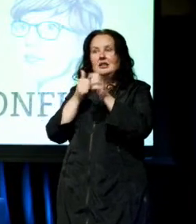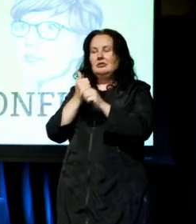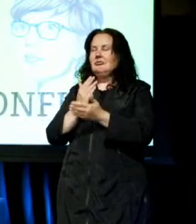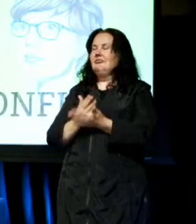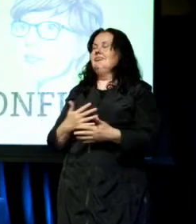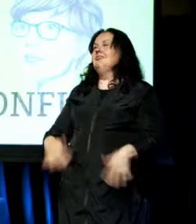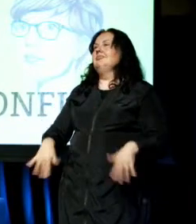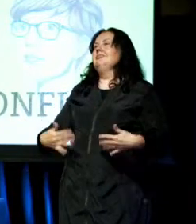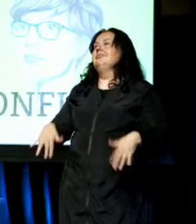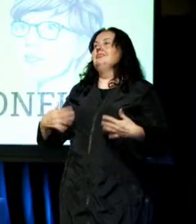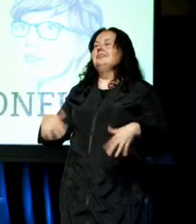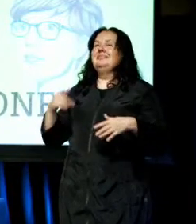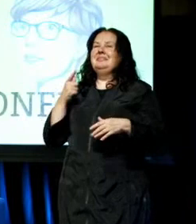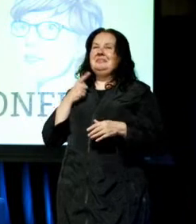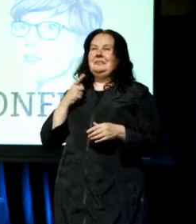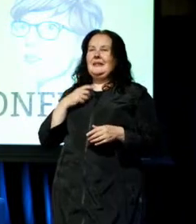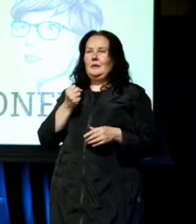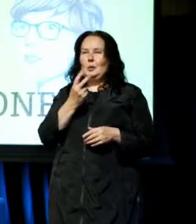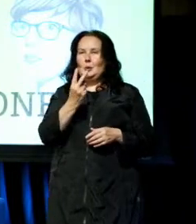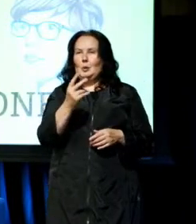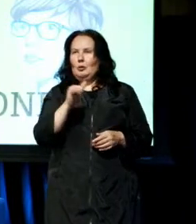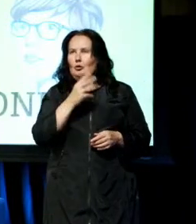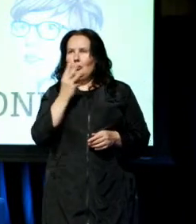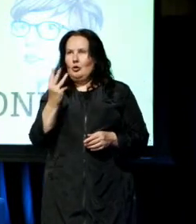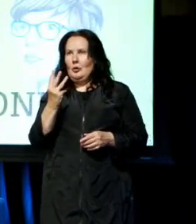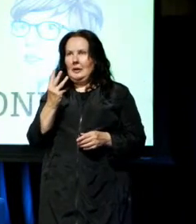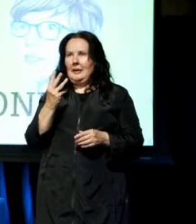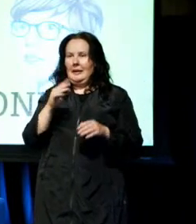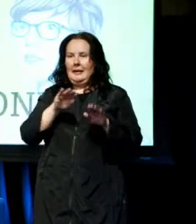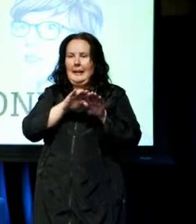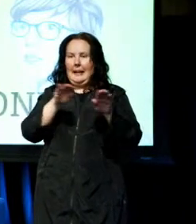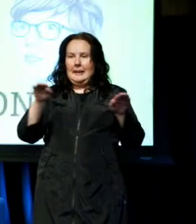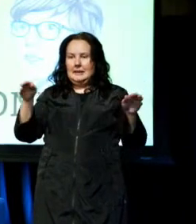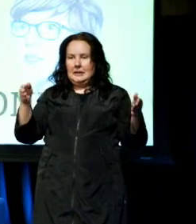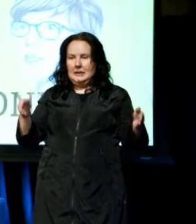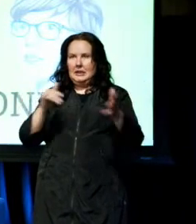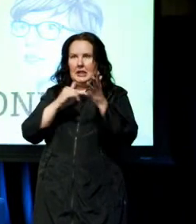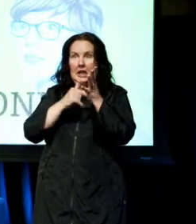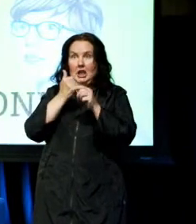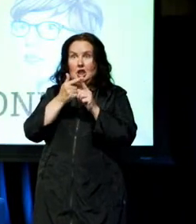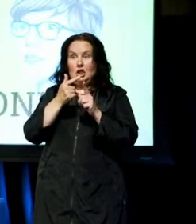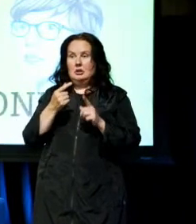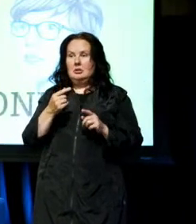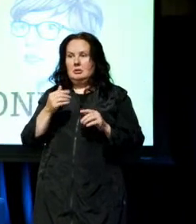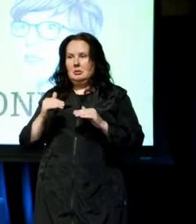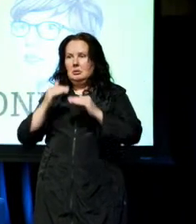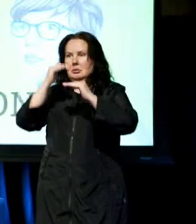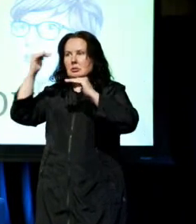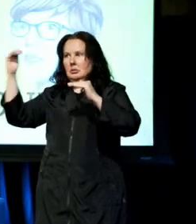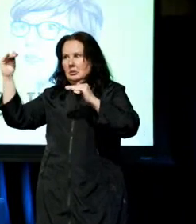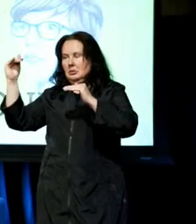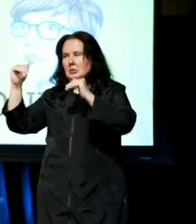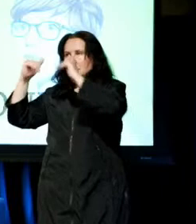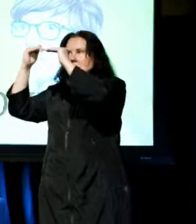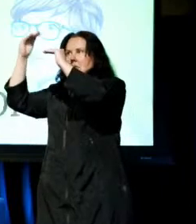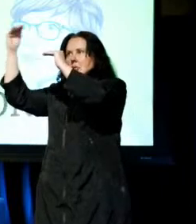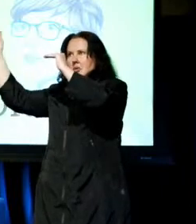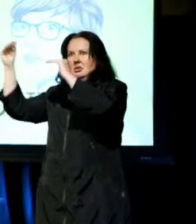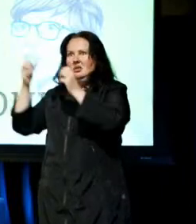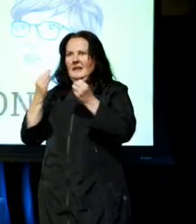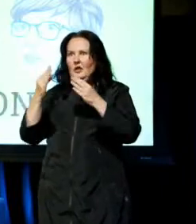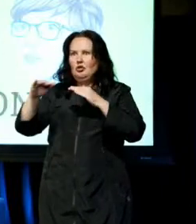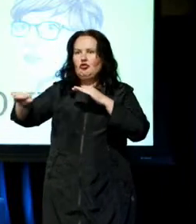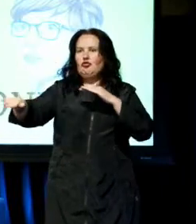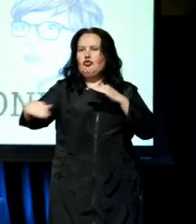because they had like a 2 or 3 level stage with no ramp up to it. And I think, wasn't there like a ramp that went to